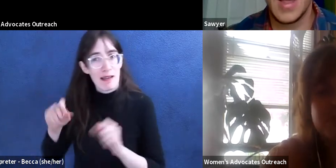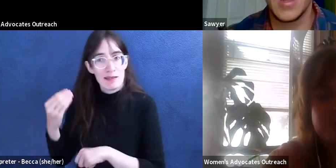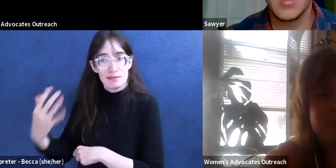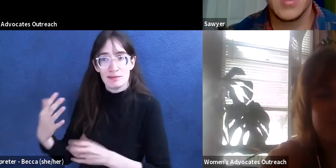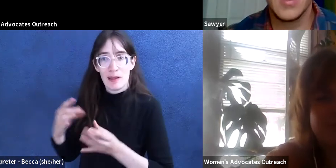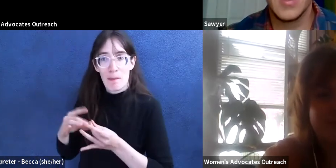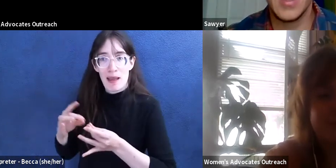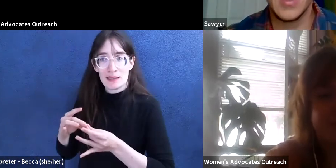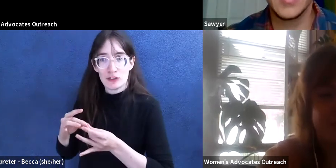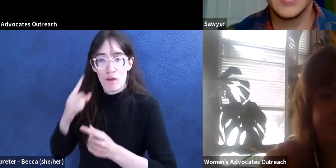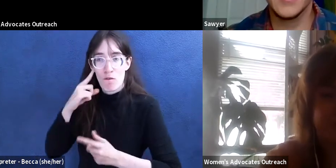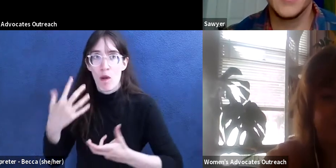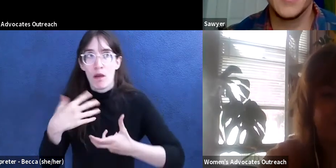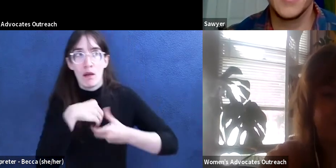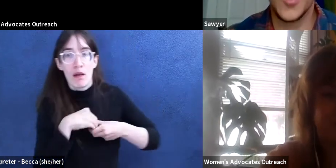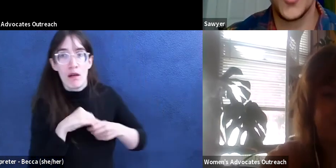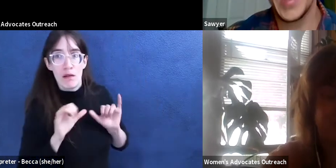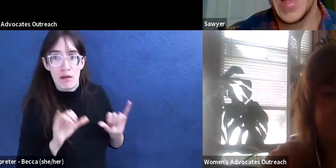there's